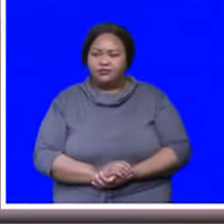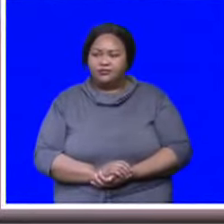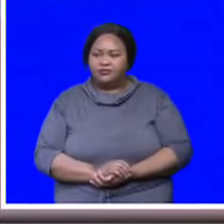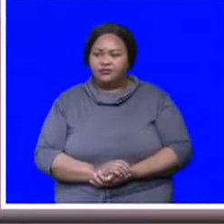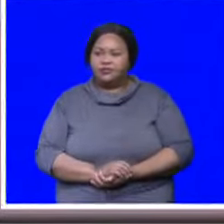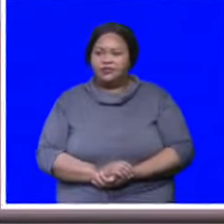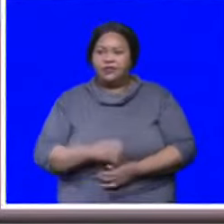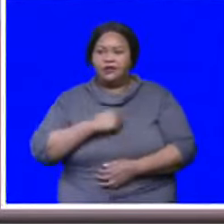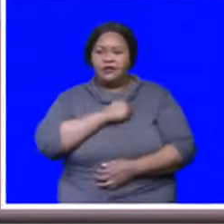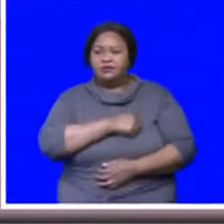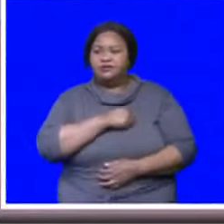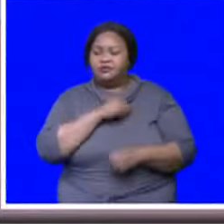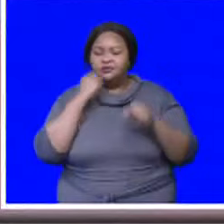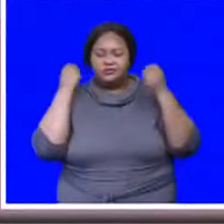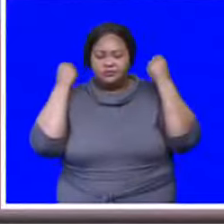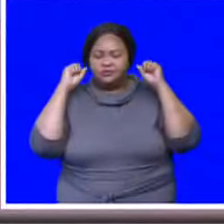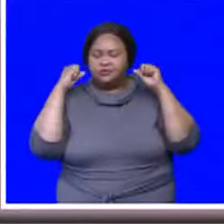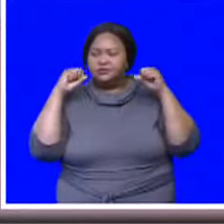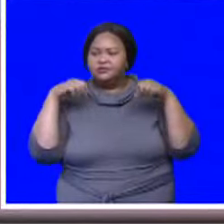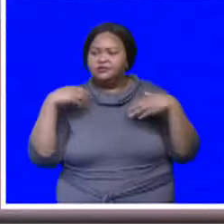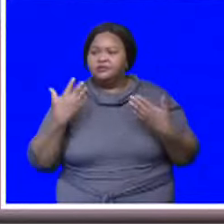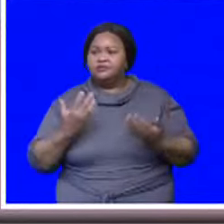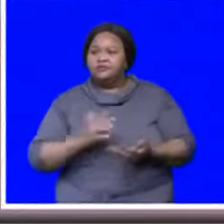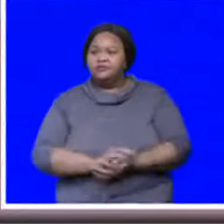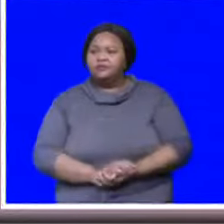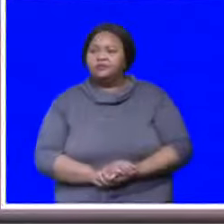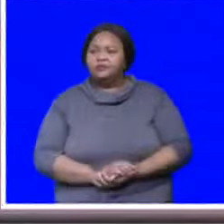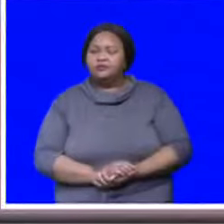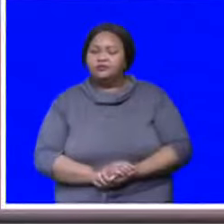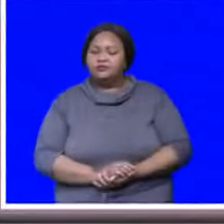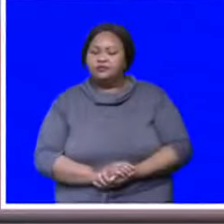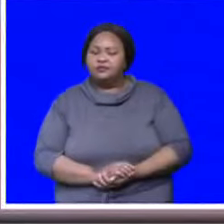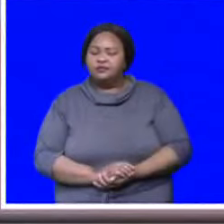permit. So today we are very excited to announce